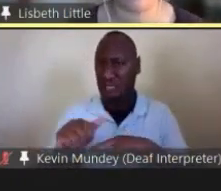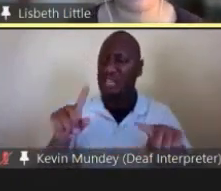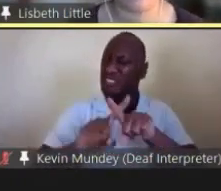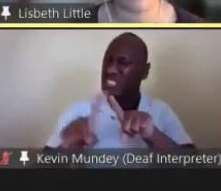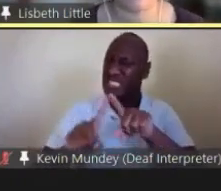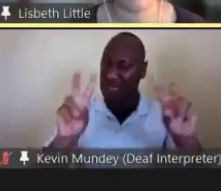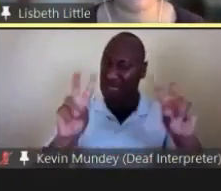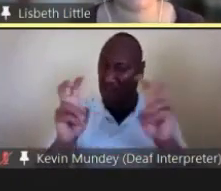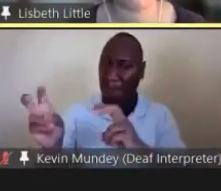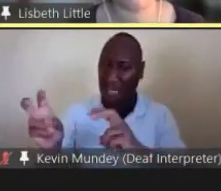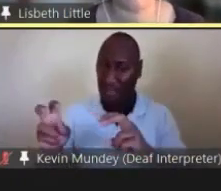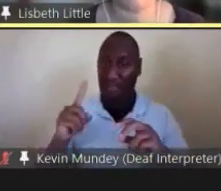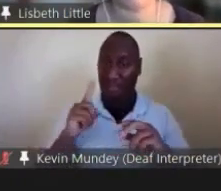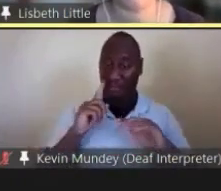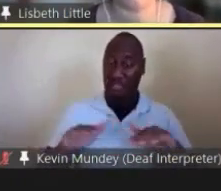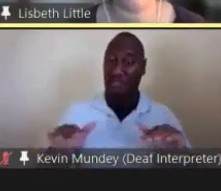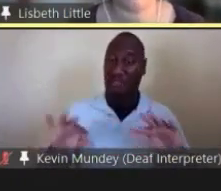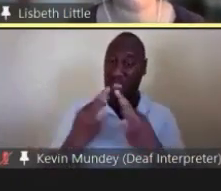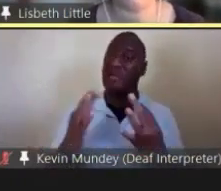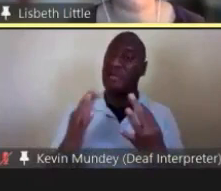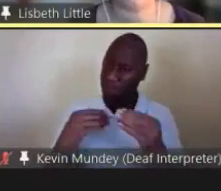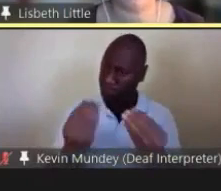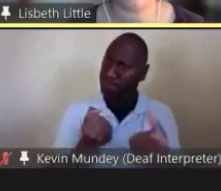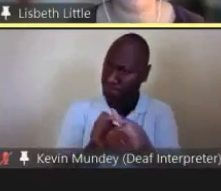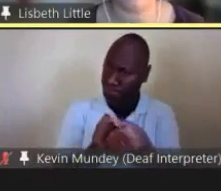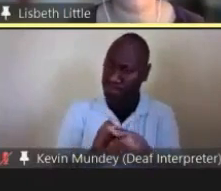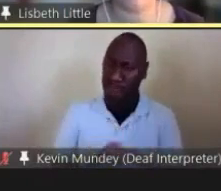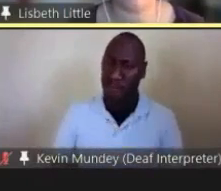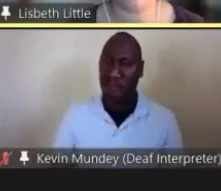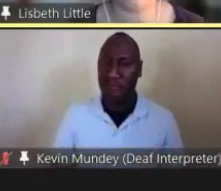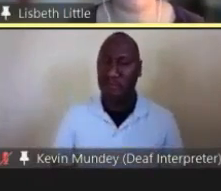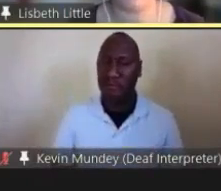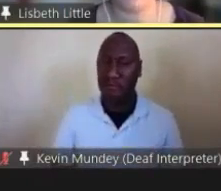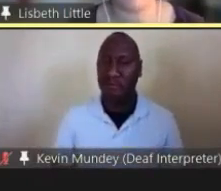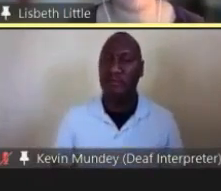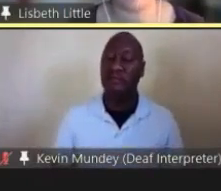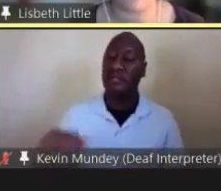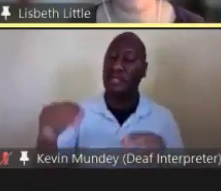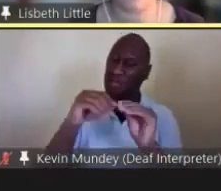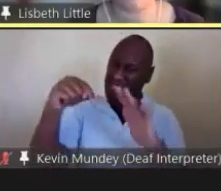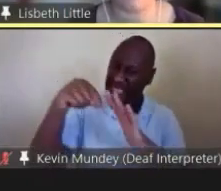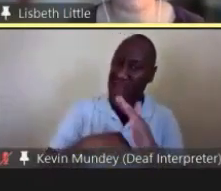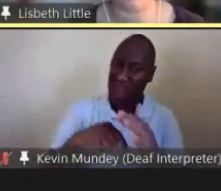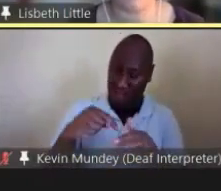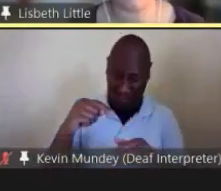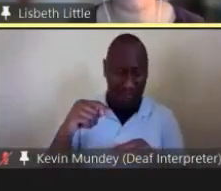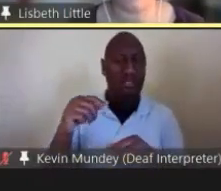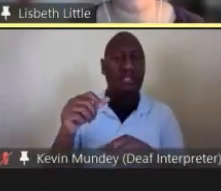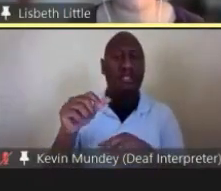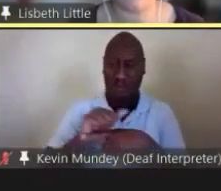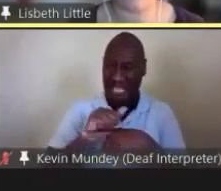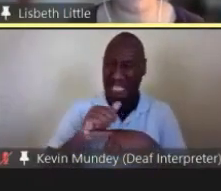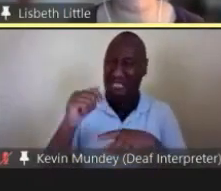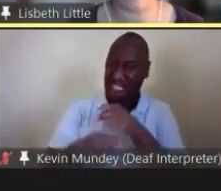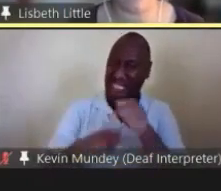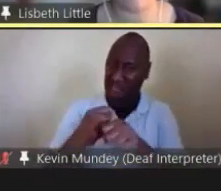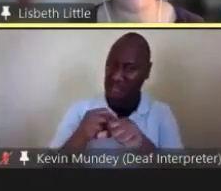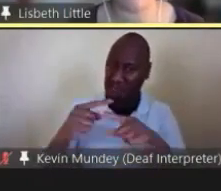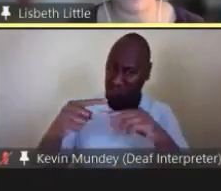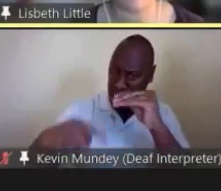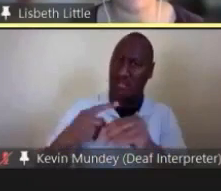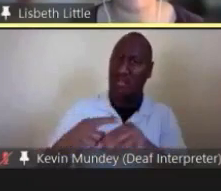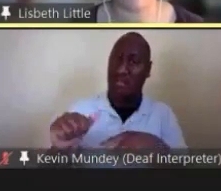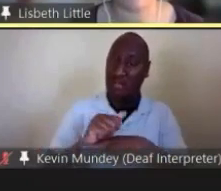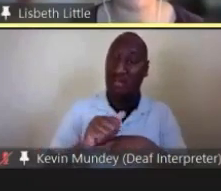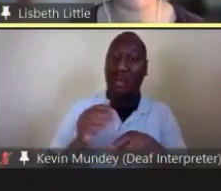families. Several intense training sessions throughout the year. Bilingual special education trainings empowering parents